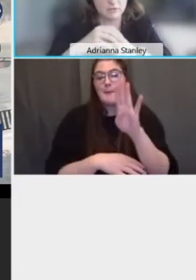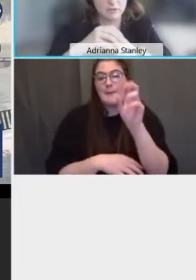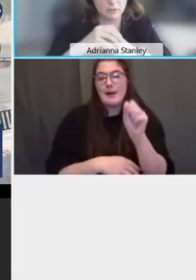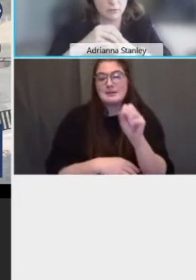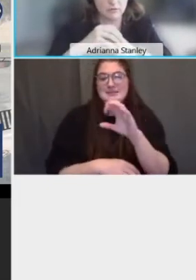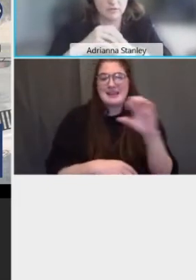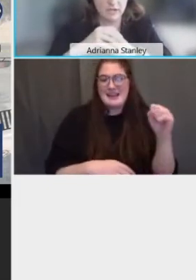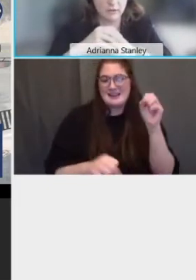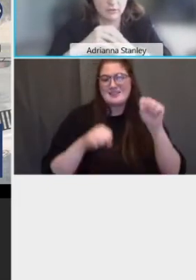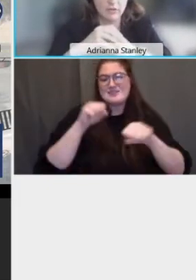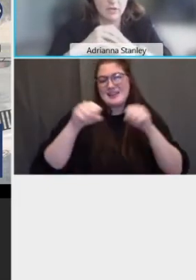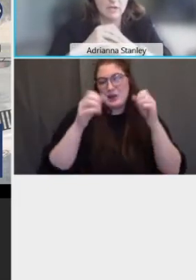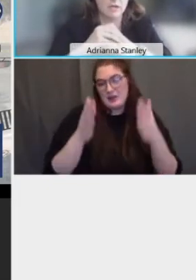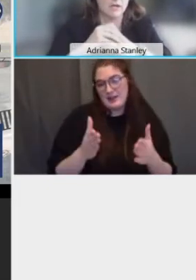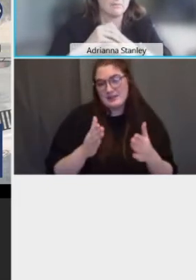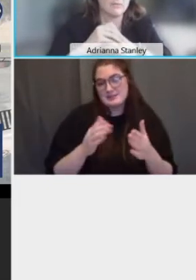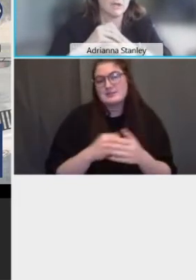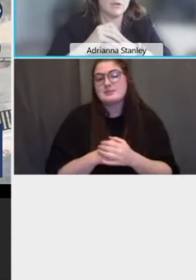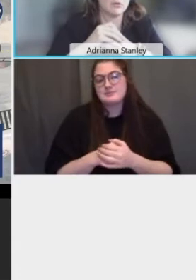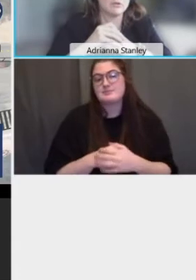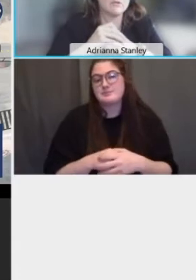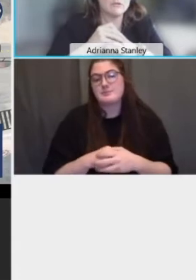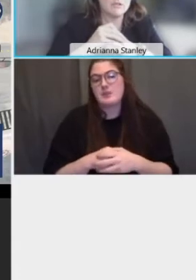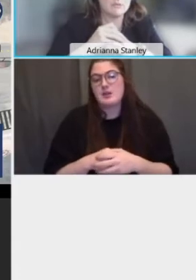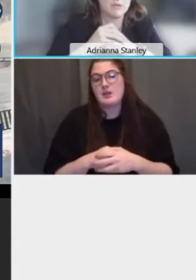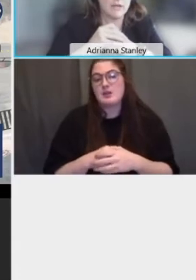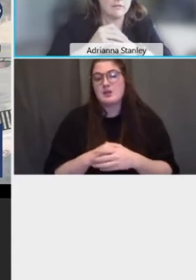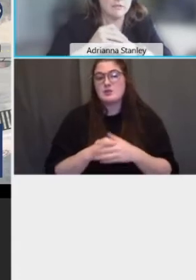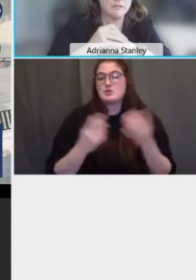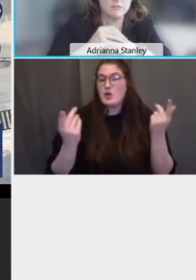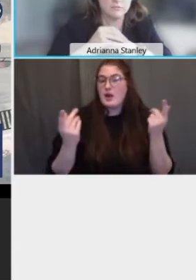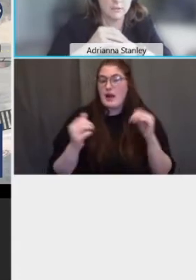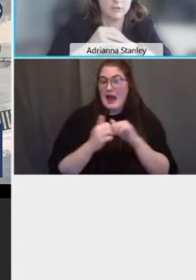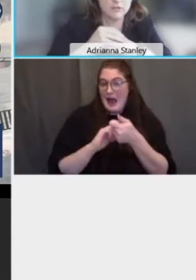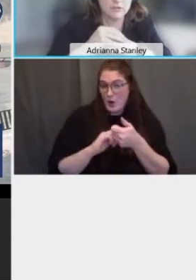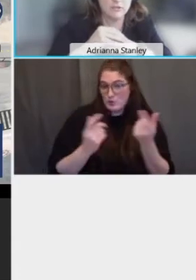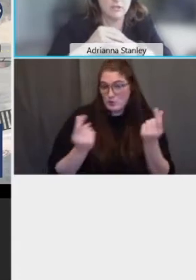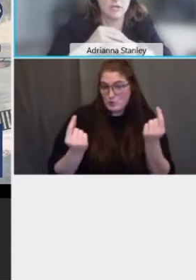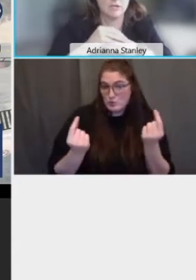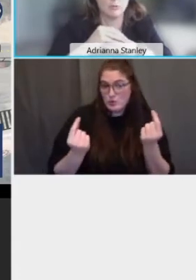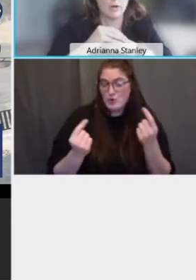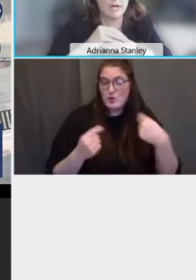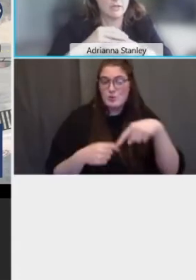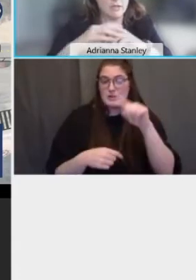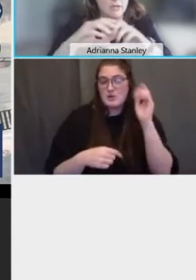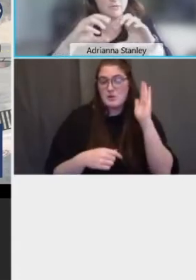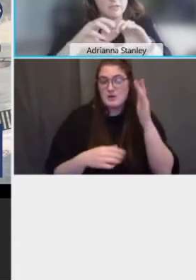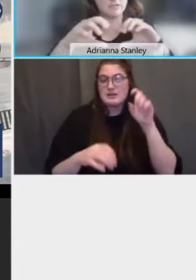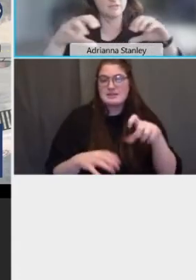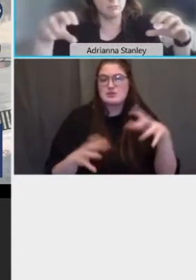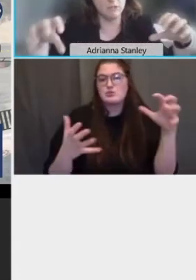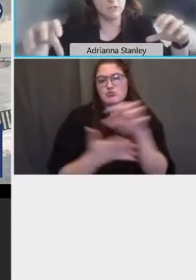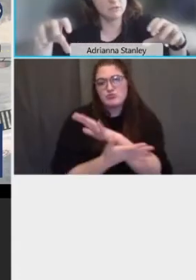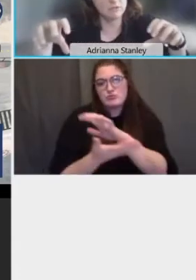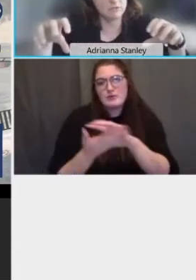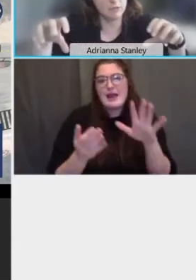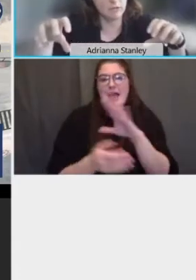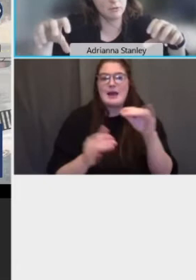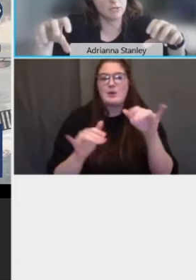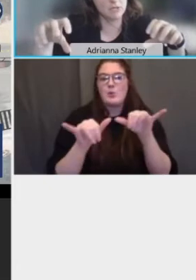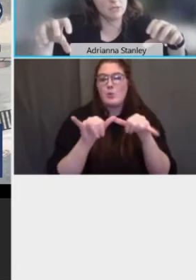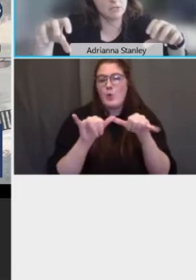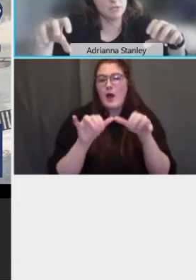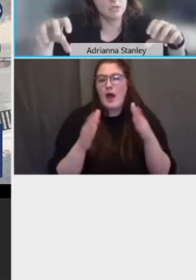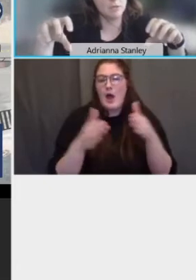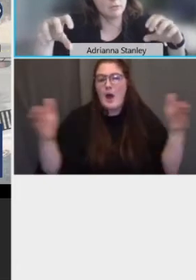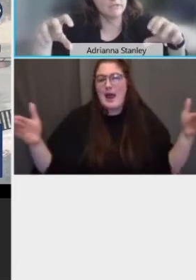cyclists proceeding north or south. In order to do this, we're going to have to do some demolition and widening of the existing median strip in